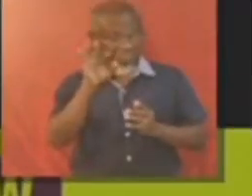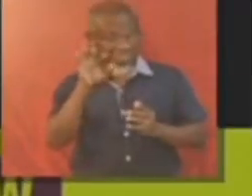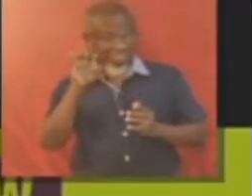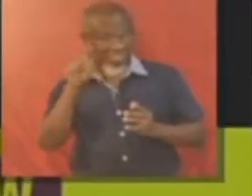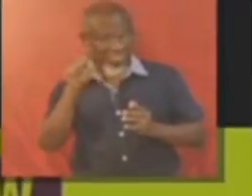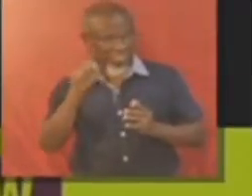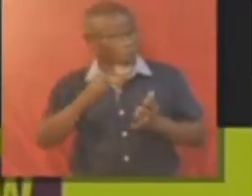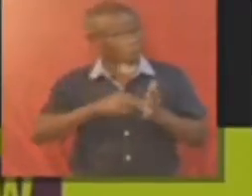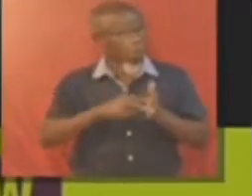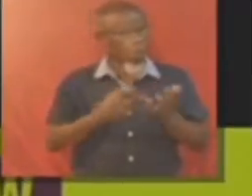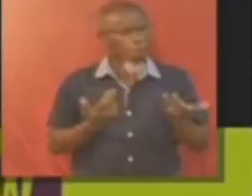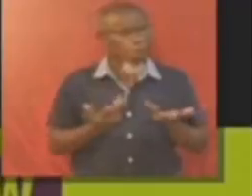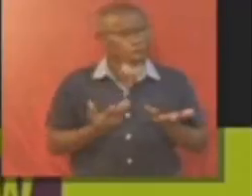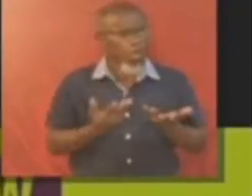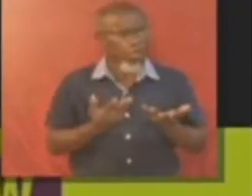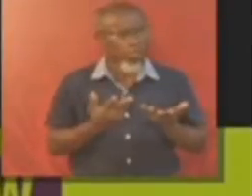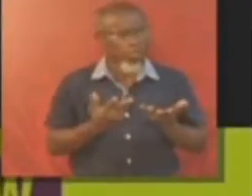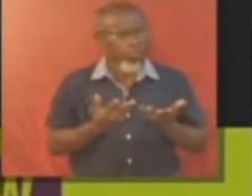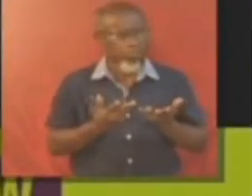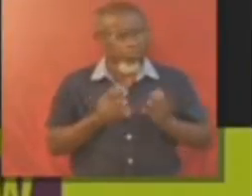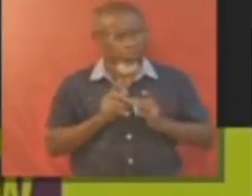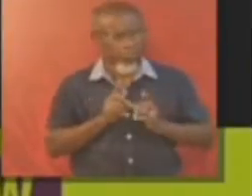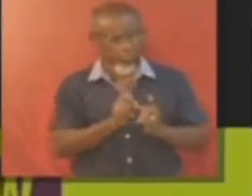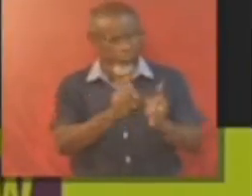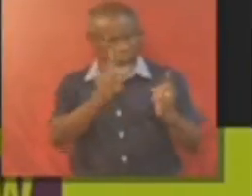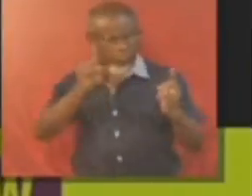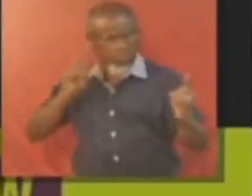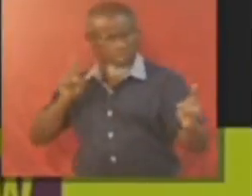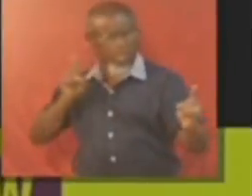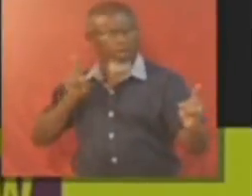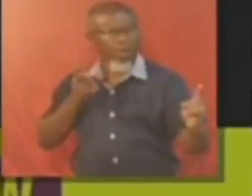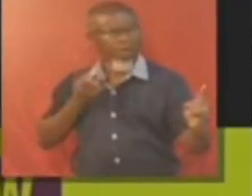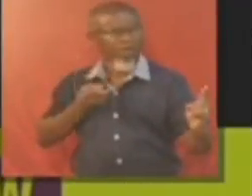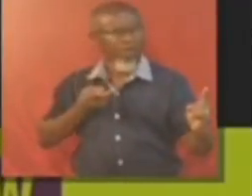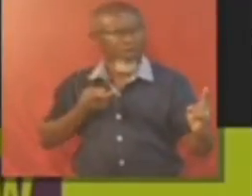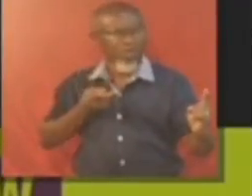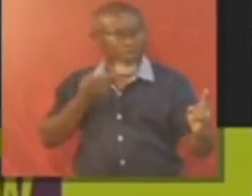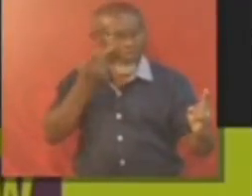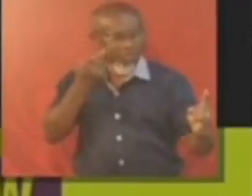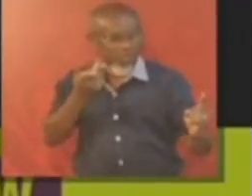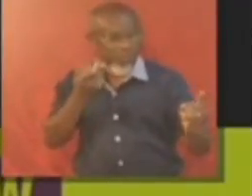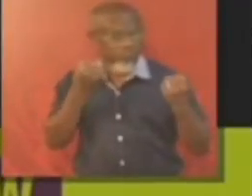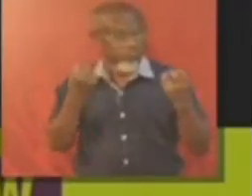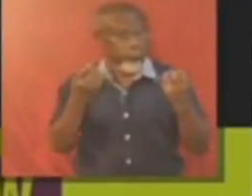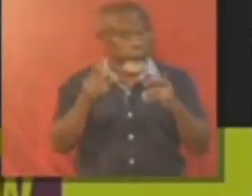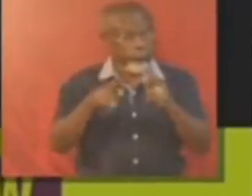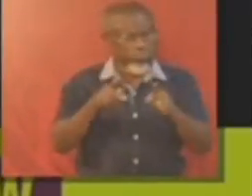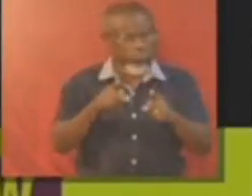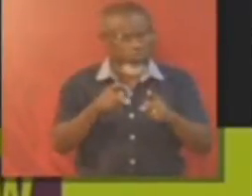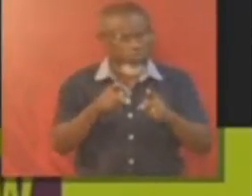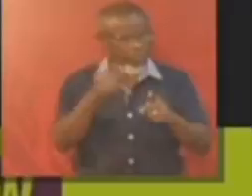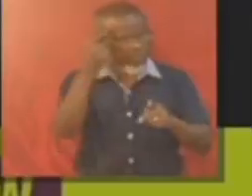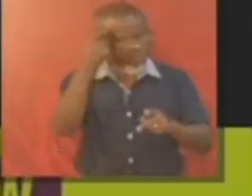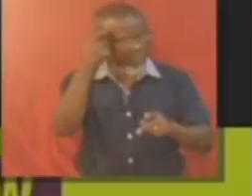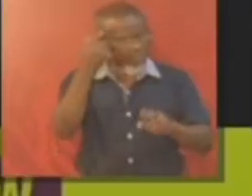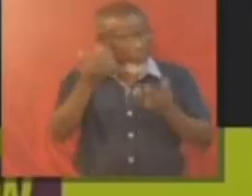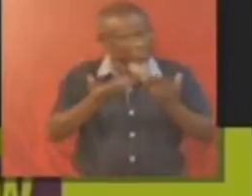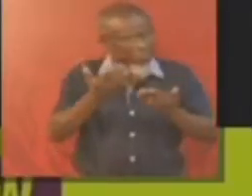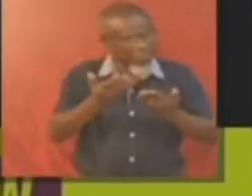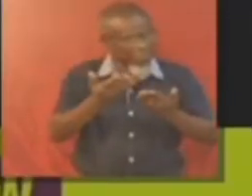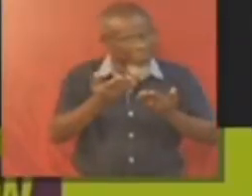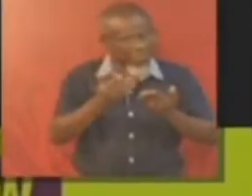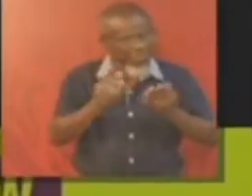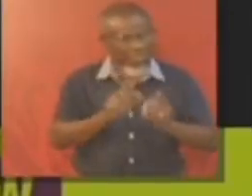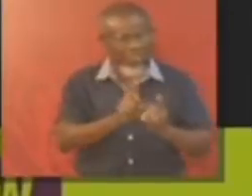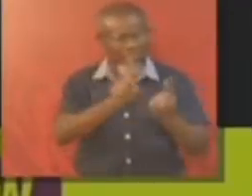physical distancing, but what does it look like? Because many people I have observed think they are distancing when they are in fact pretty